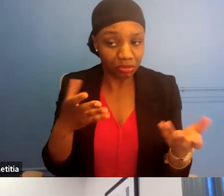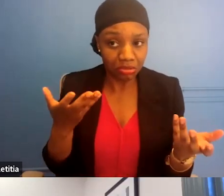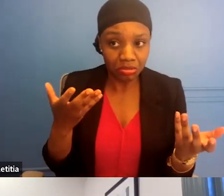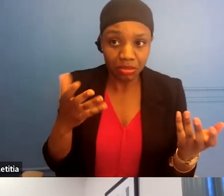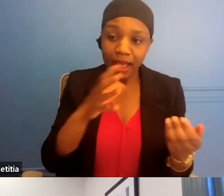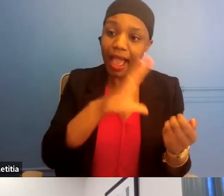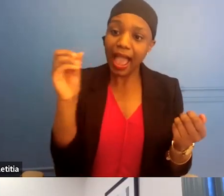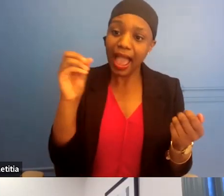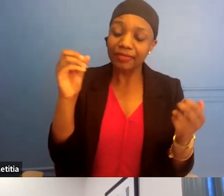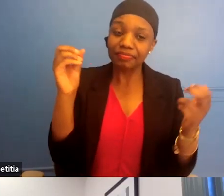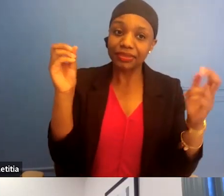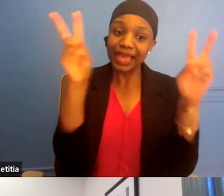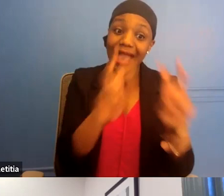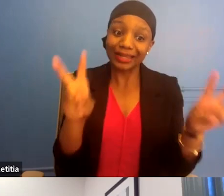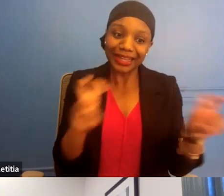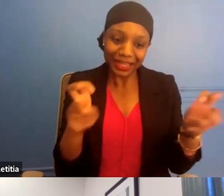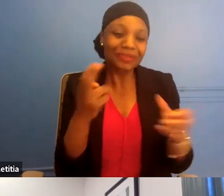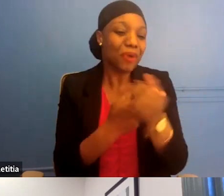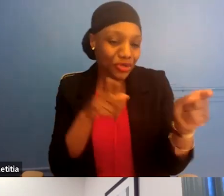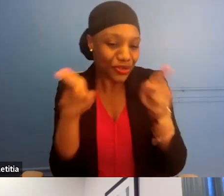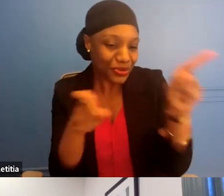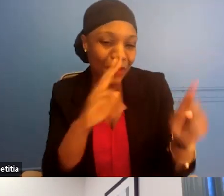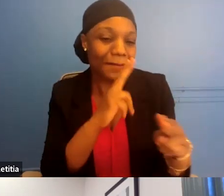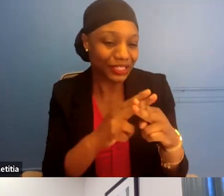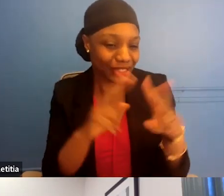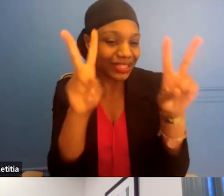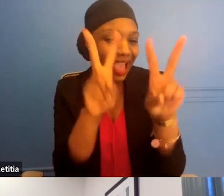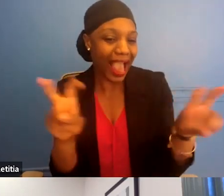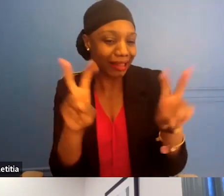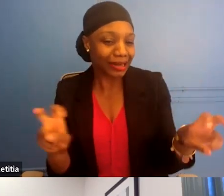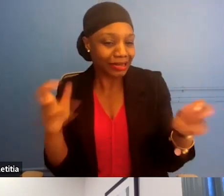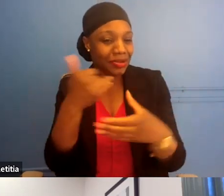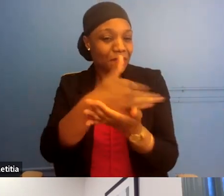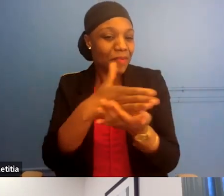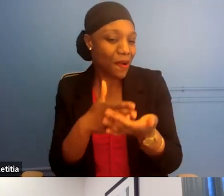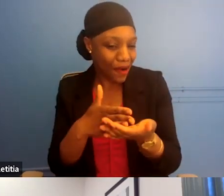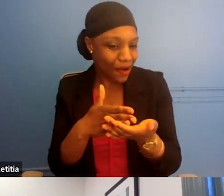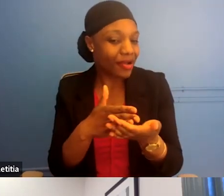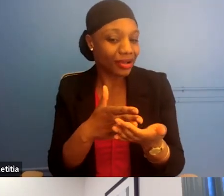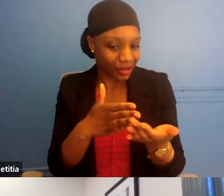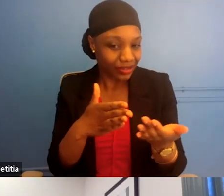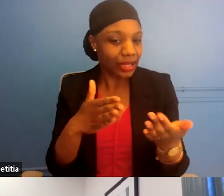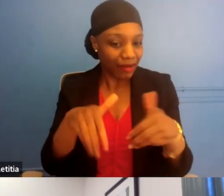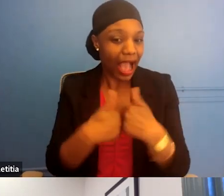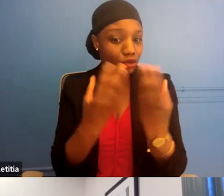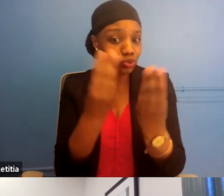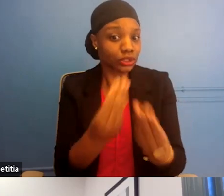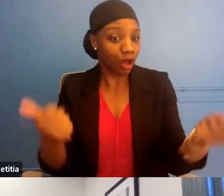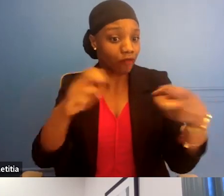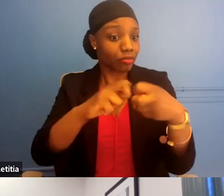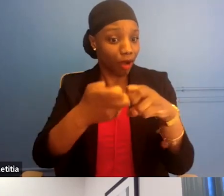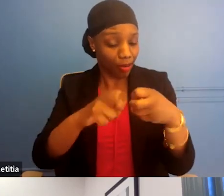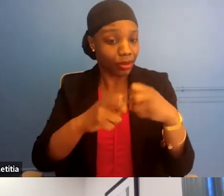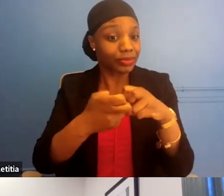and the analytics, both of you talking about essentially the analytic approach to solving problems that comes with your